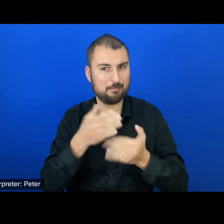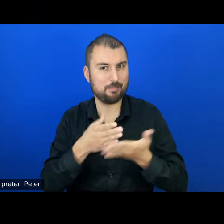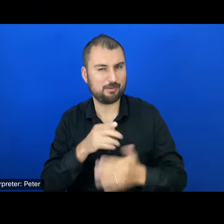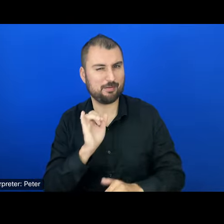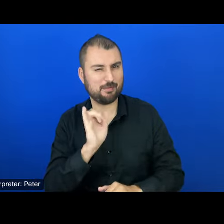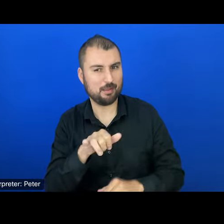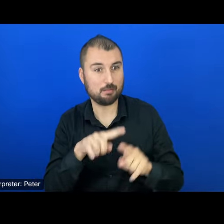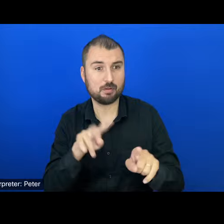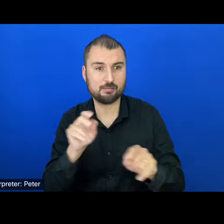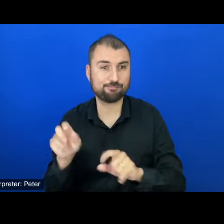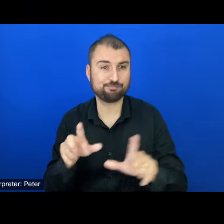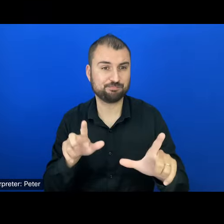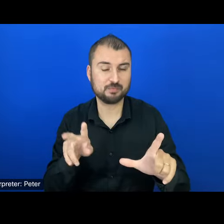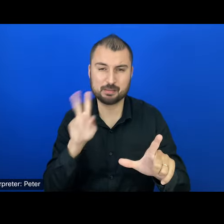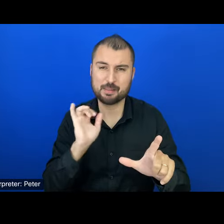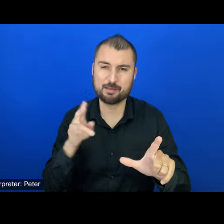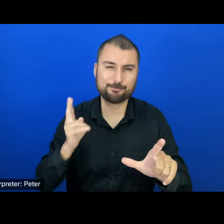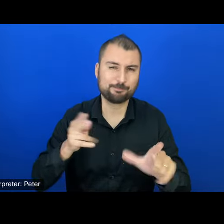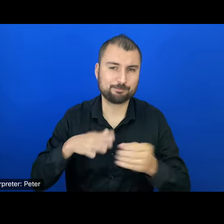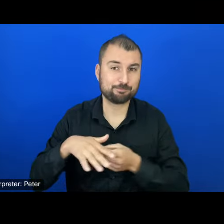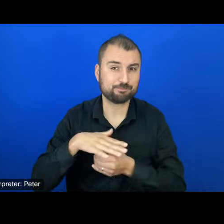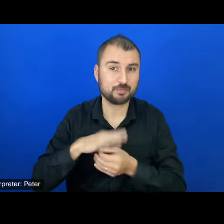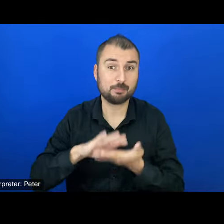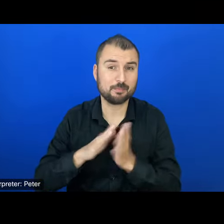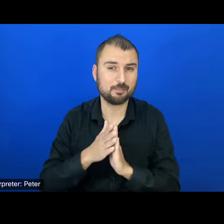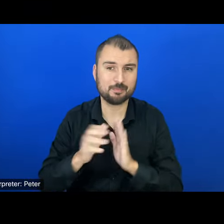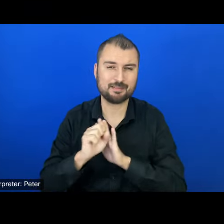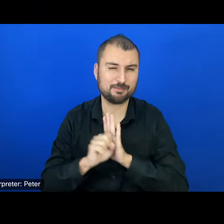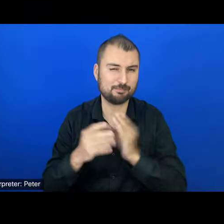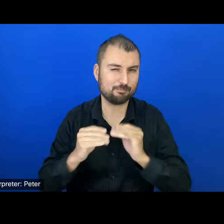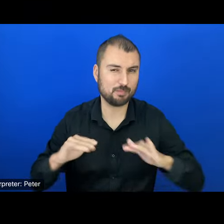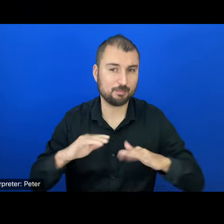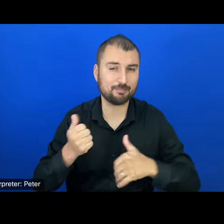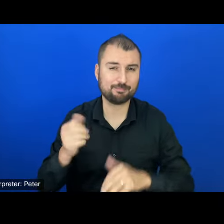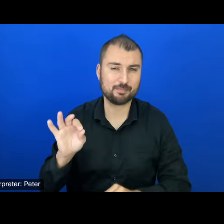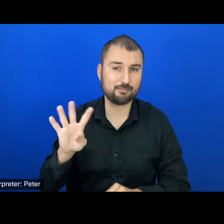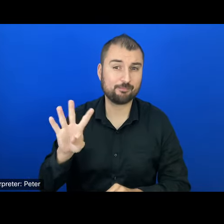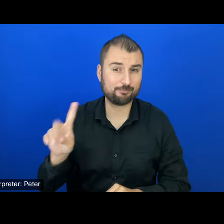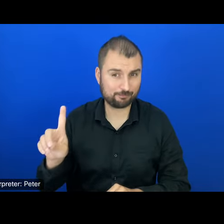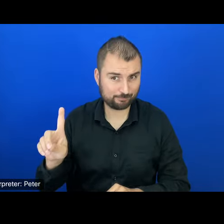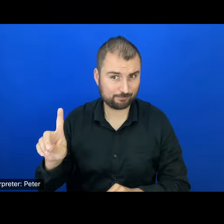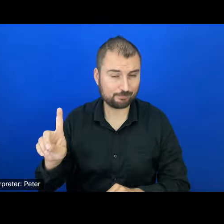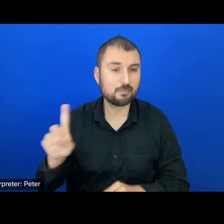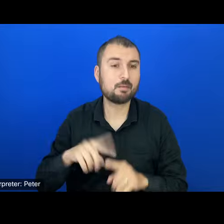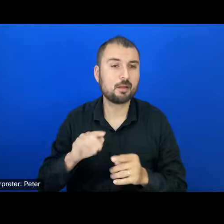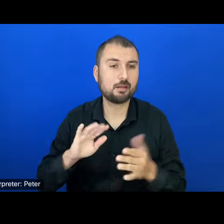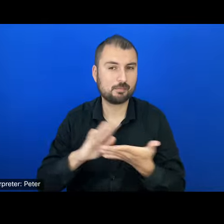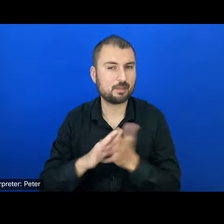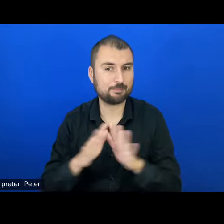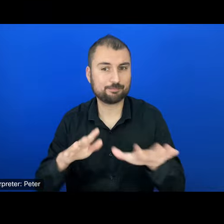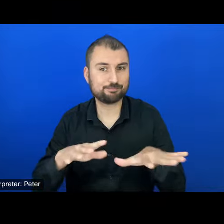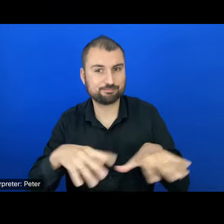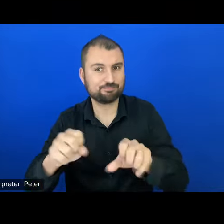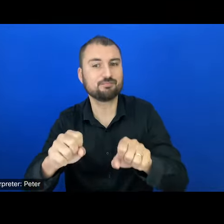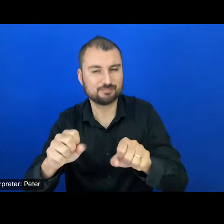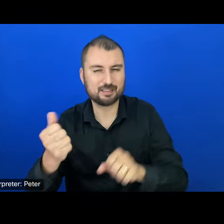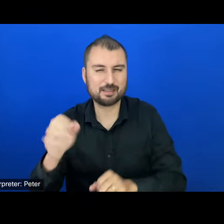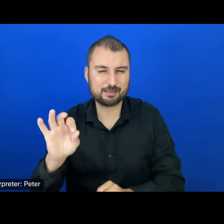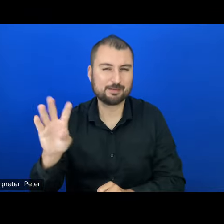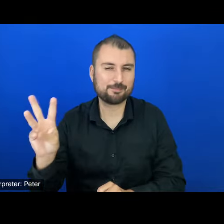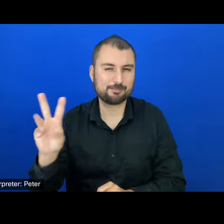site since, well, it became state property in 41 and the society took control in 63. That's just an